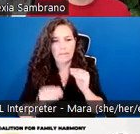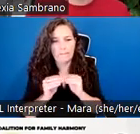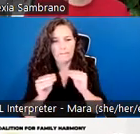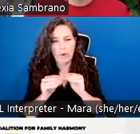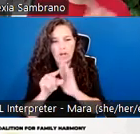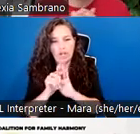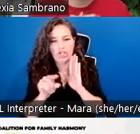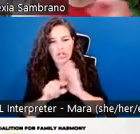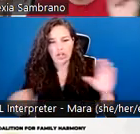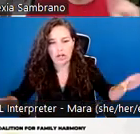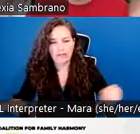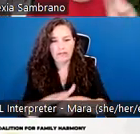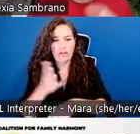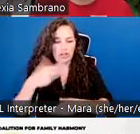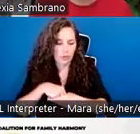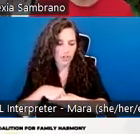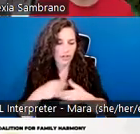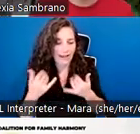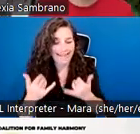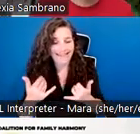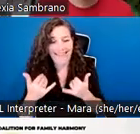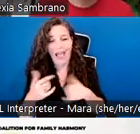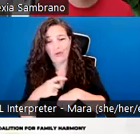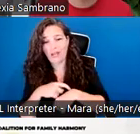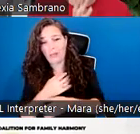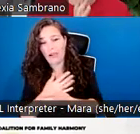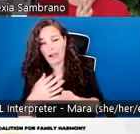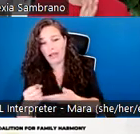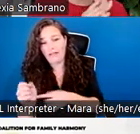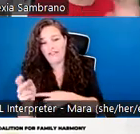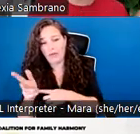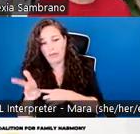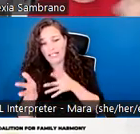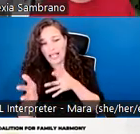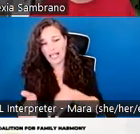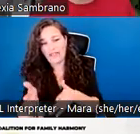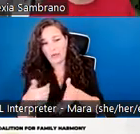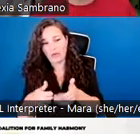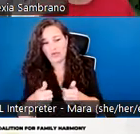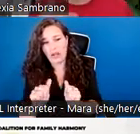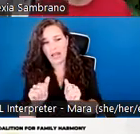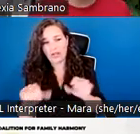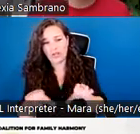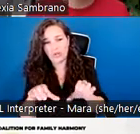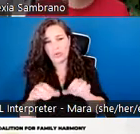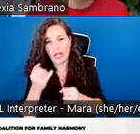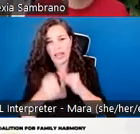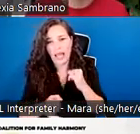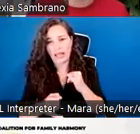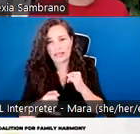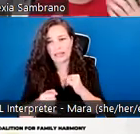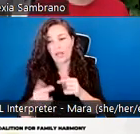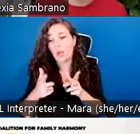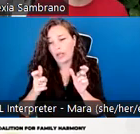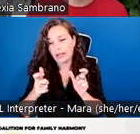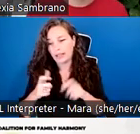Okay. I know we're running a little short on time. I have a few minutes left, so I'll try to go through the last bit here relatively quickly, but